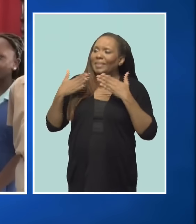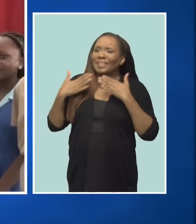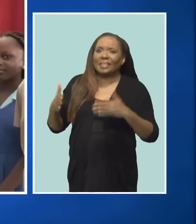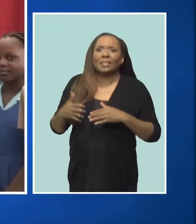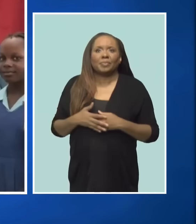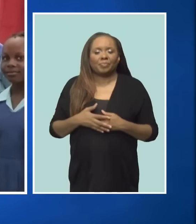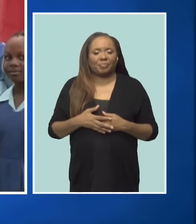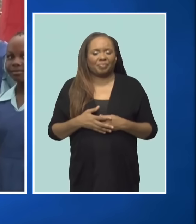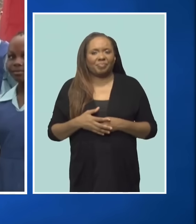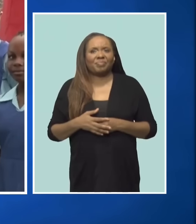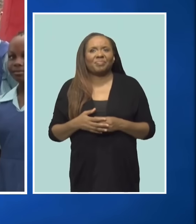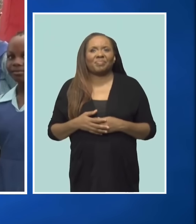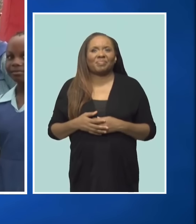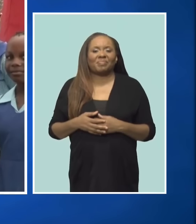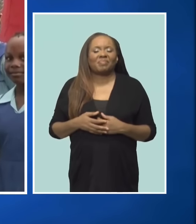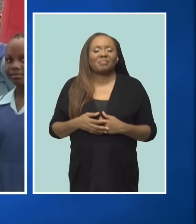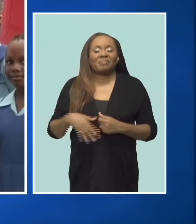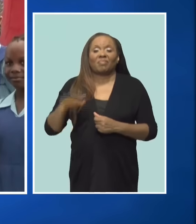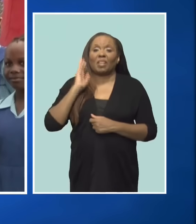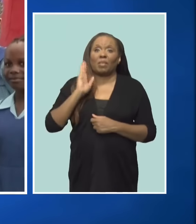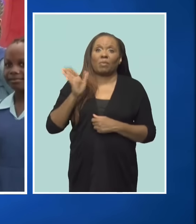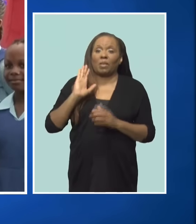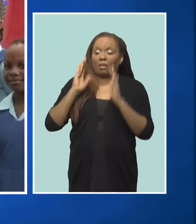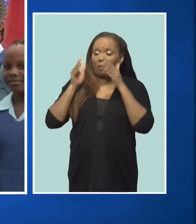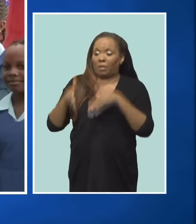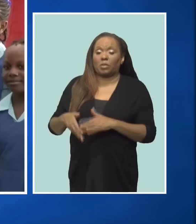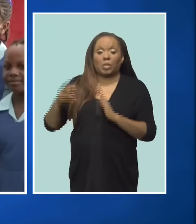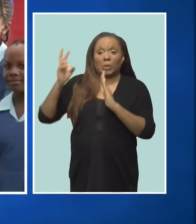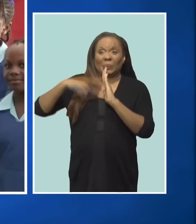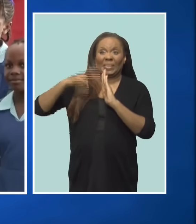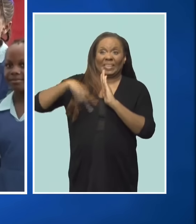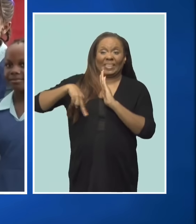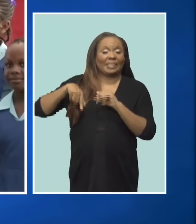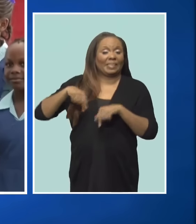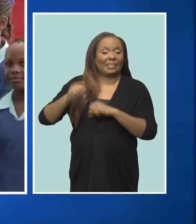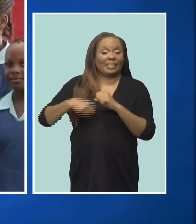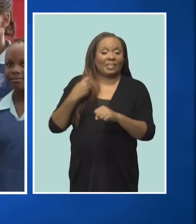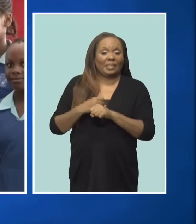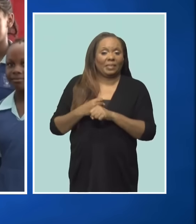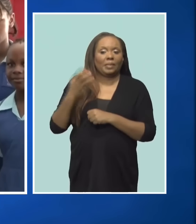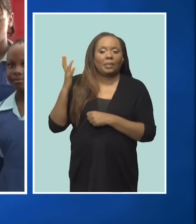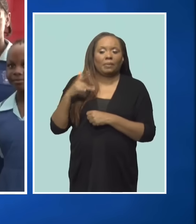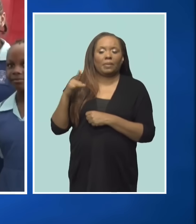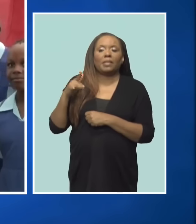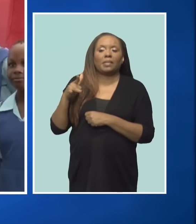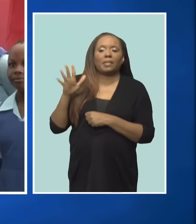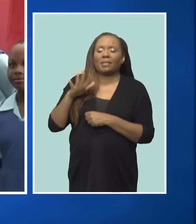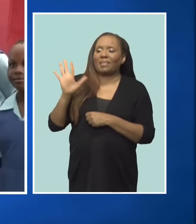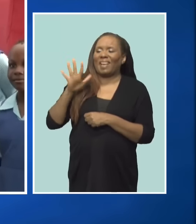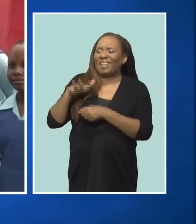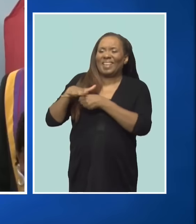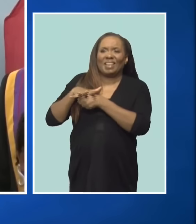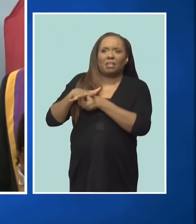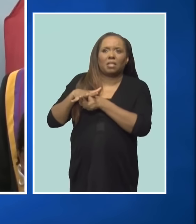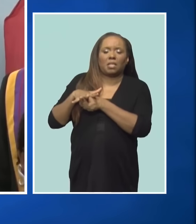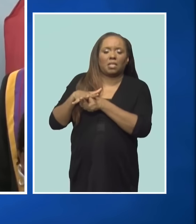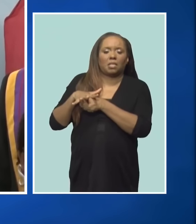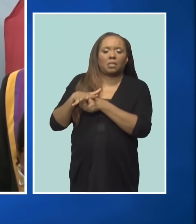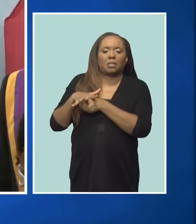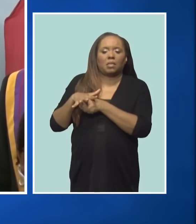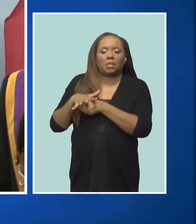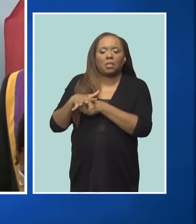principal added there will be a greater focus on reading this year since the area needs attention. Right now we are trying